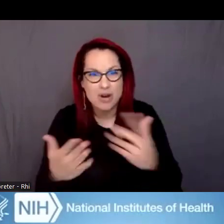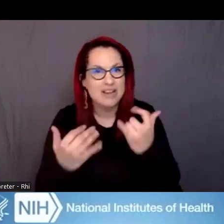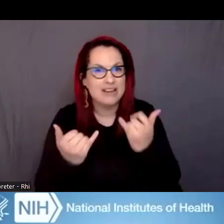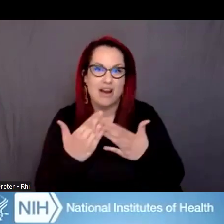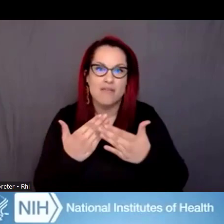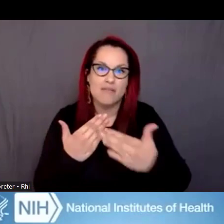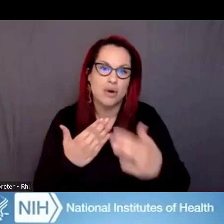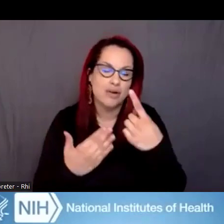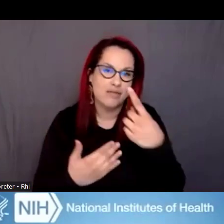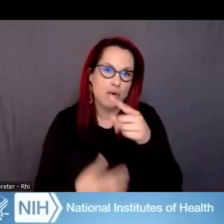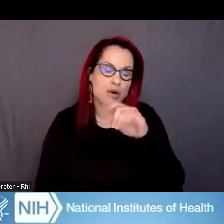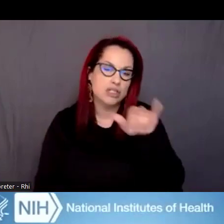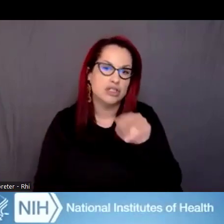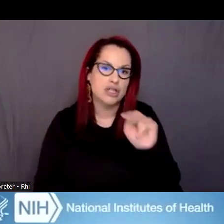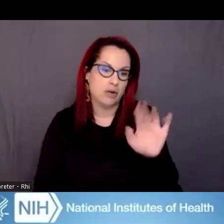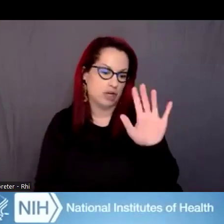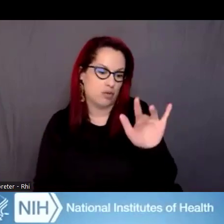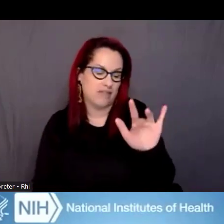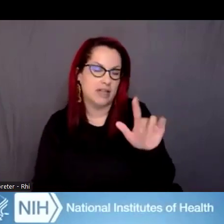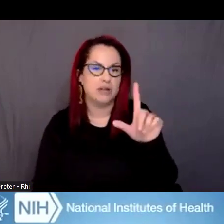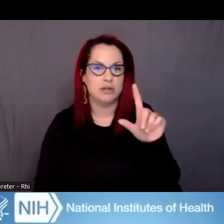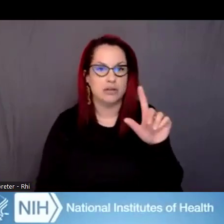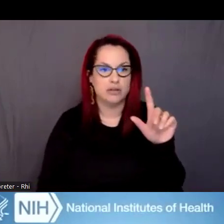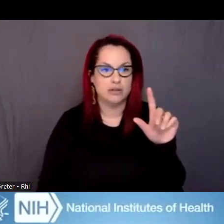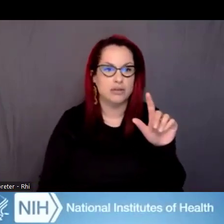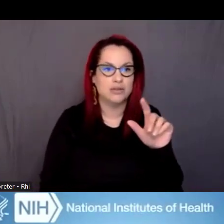January 25,